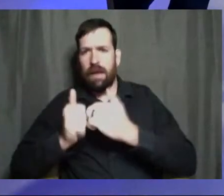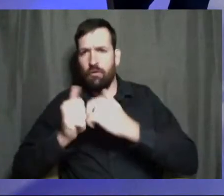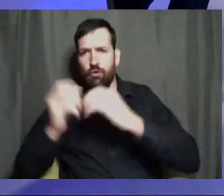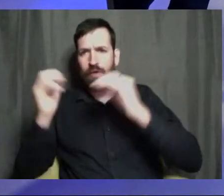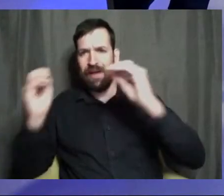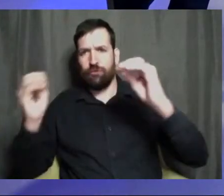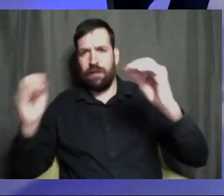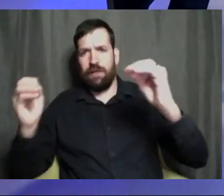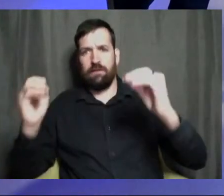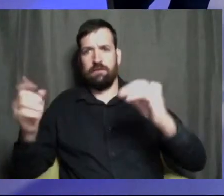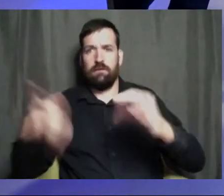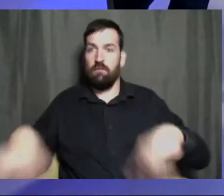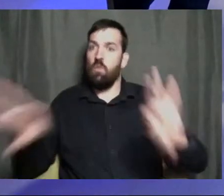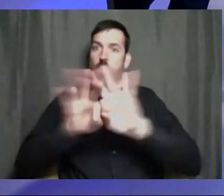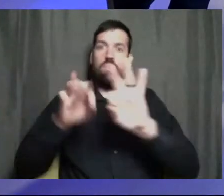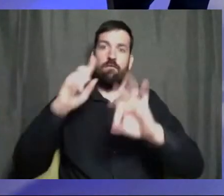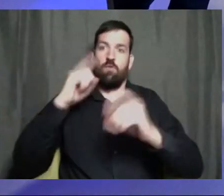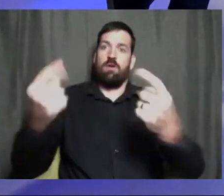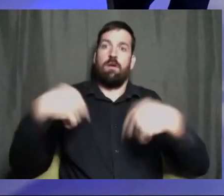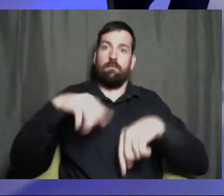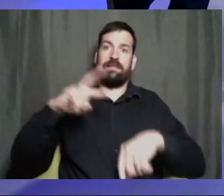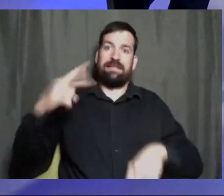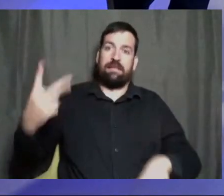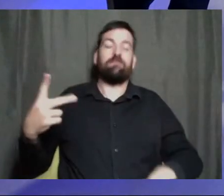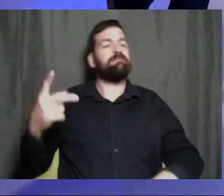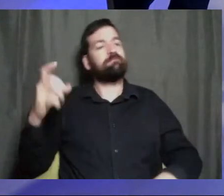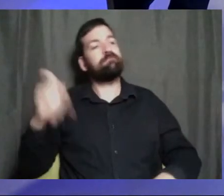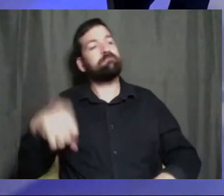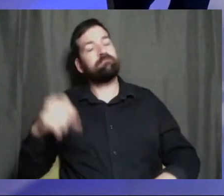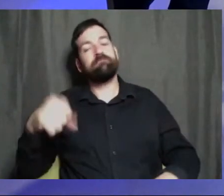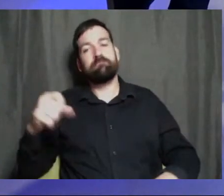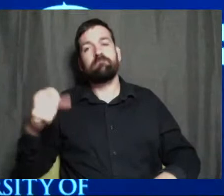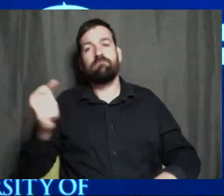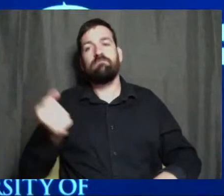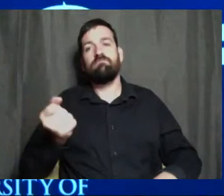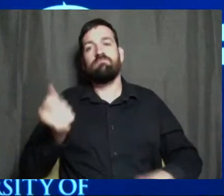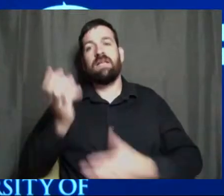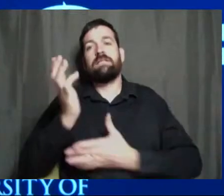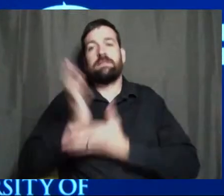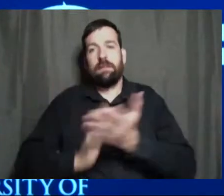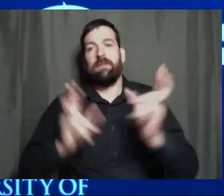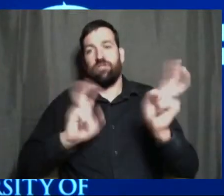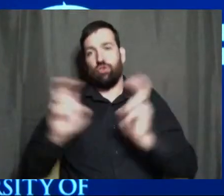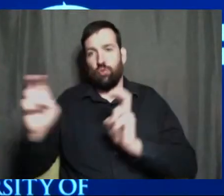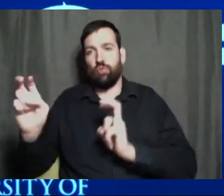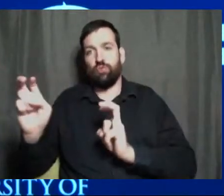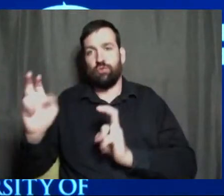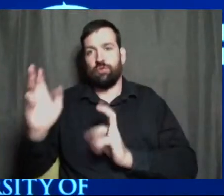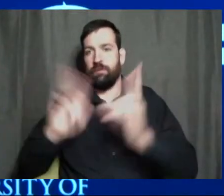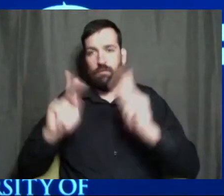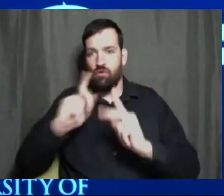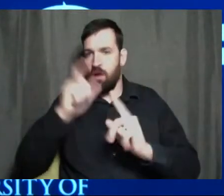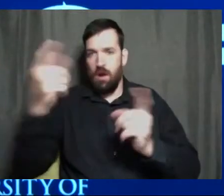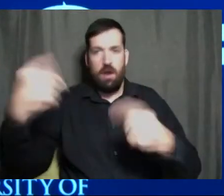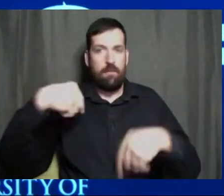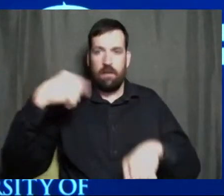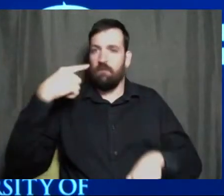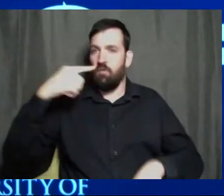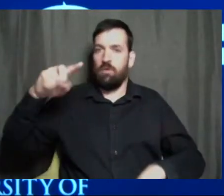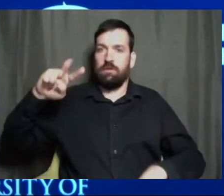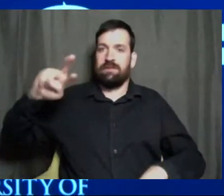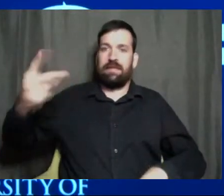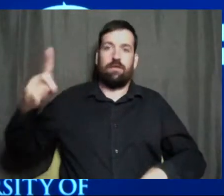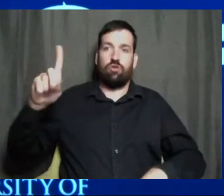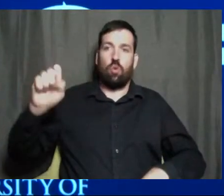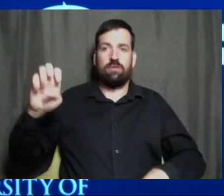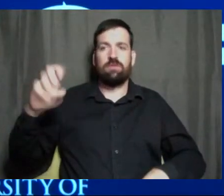time? We have had some issues with people not coming back for their second dose. We always set up a follow-up